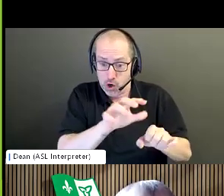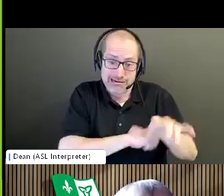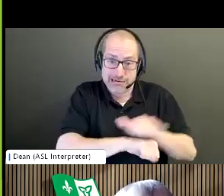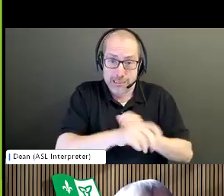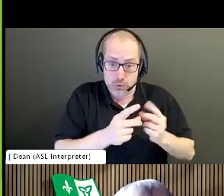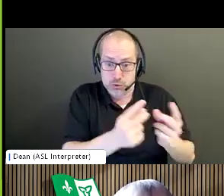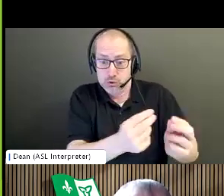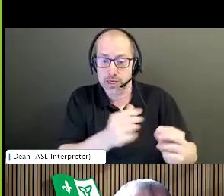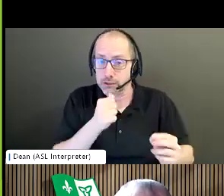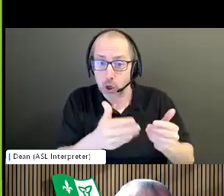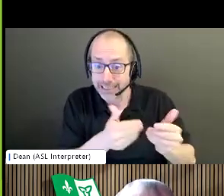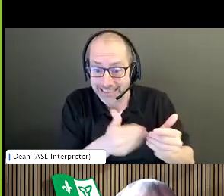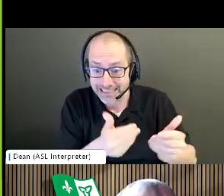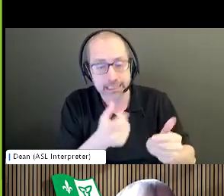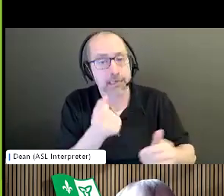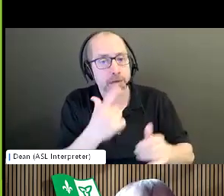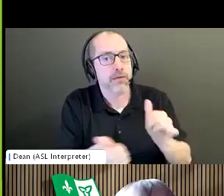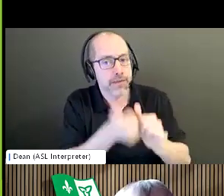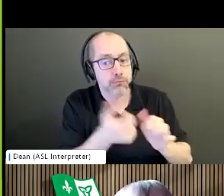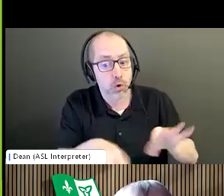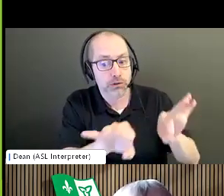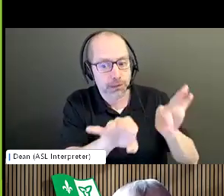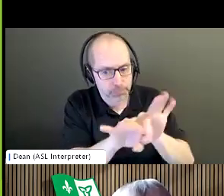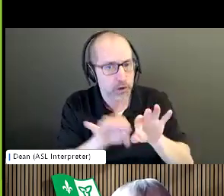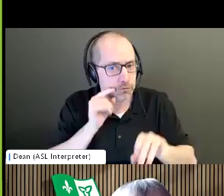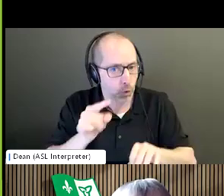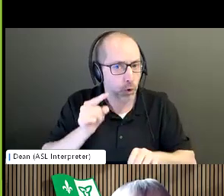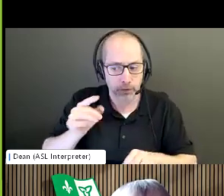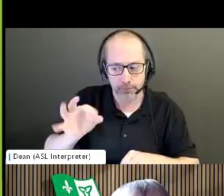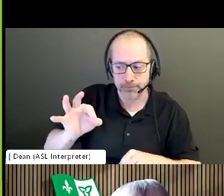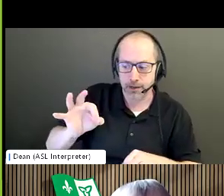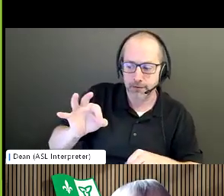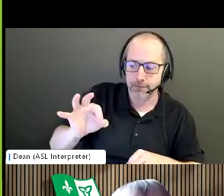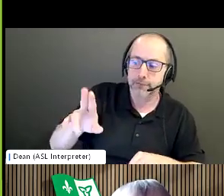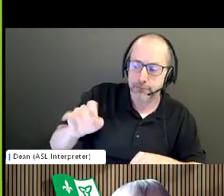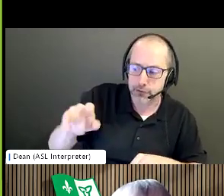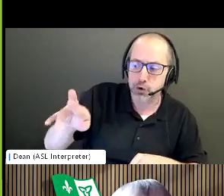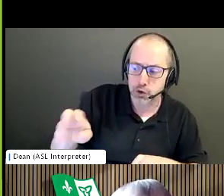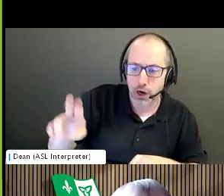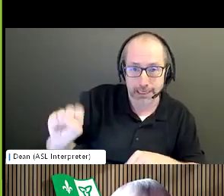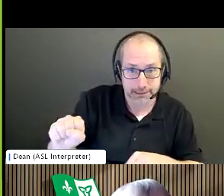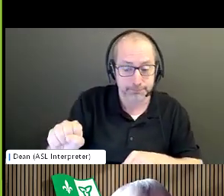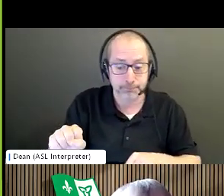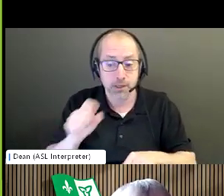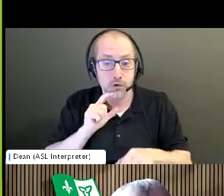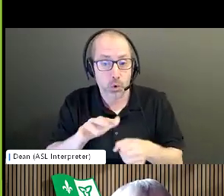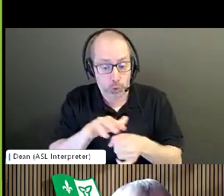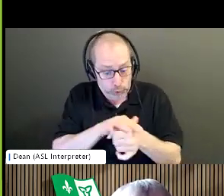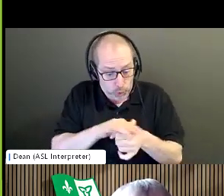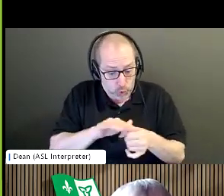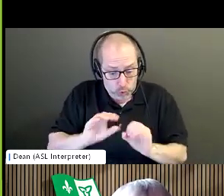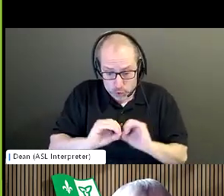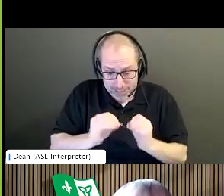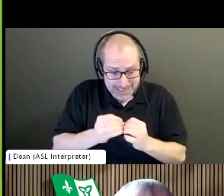it is the most important phase of Future Us, as you have seen. Local organizations have to get involved to